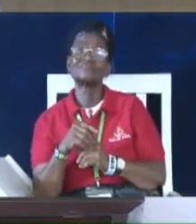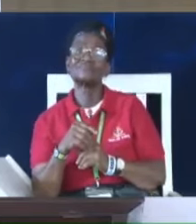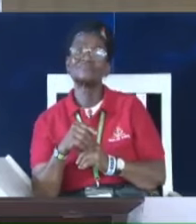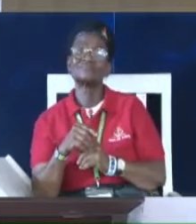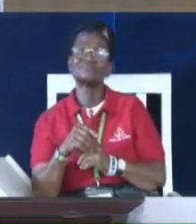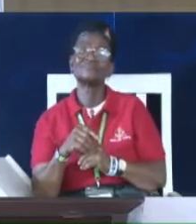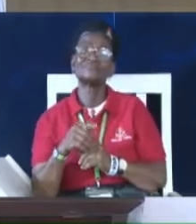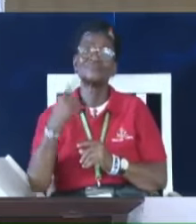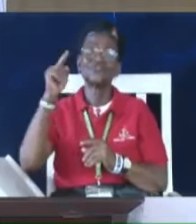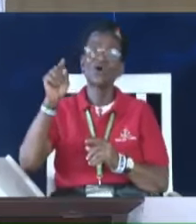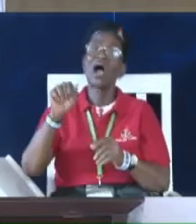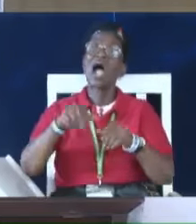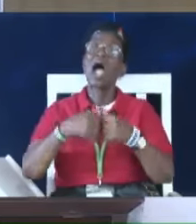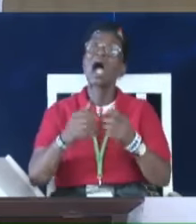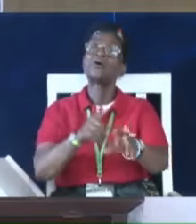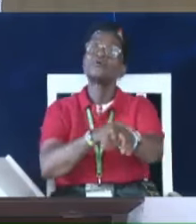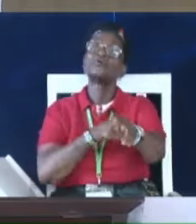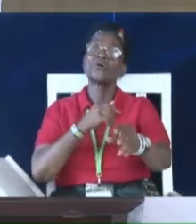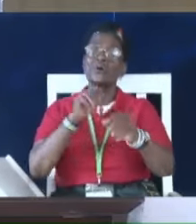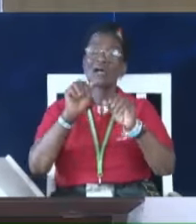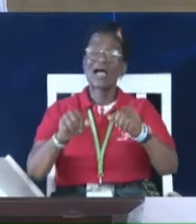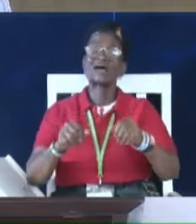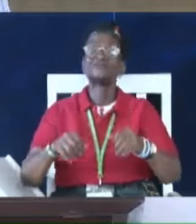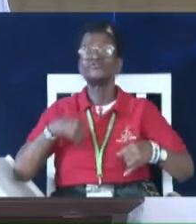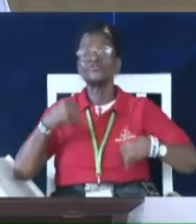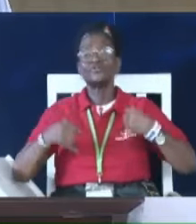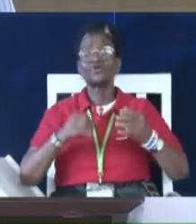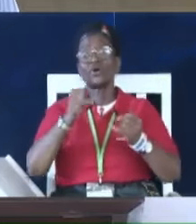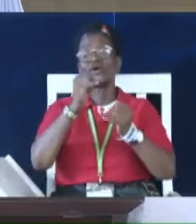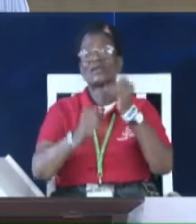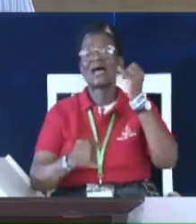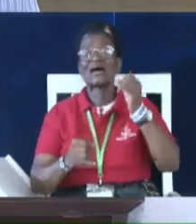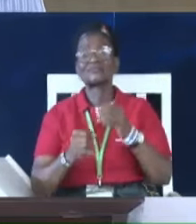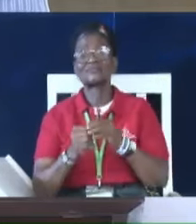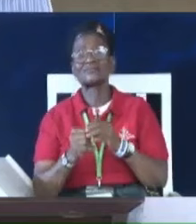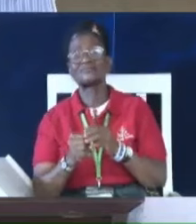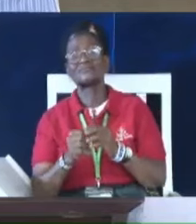For how long can joy last?